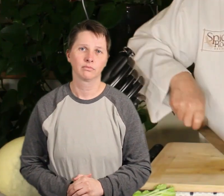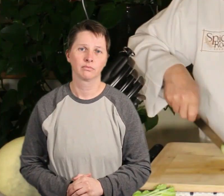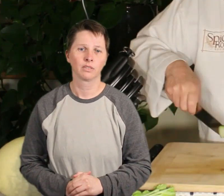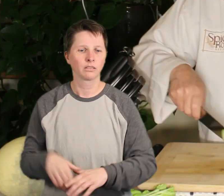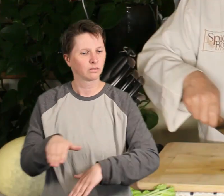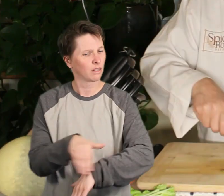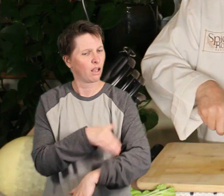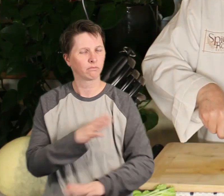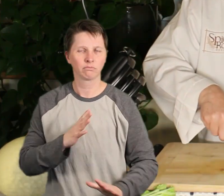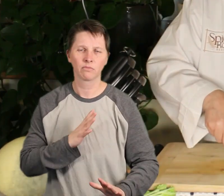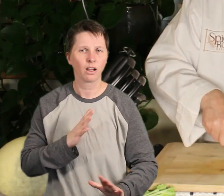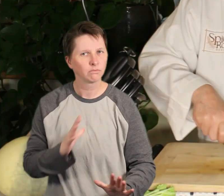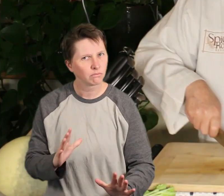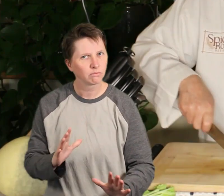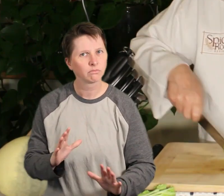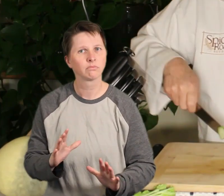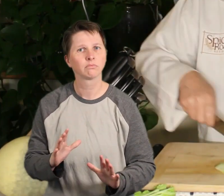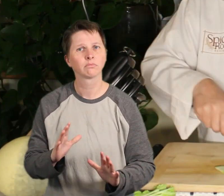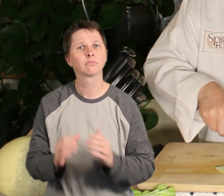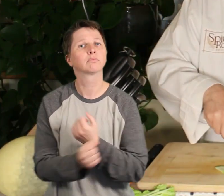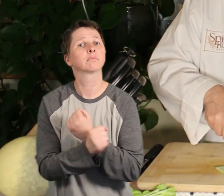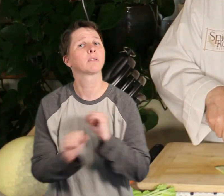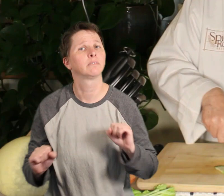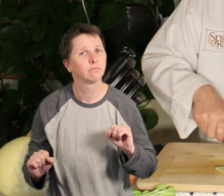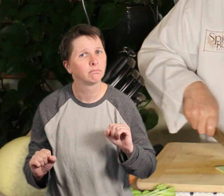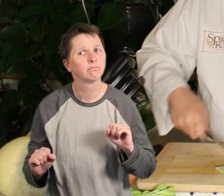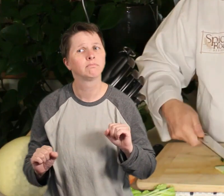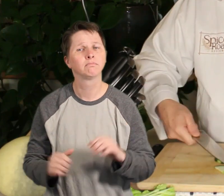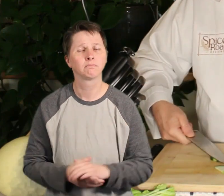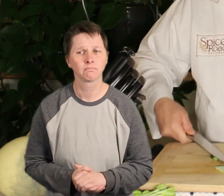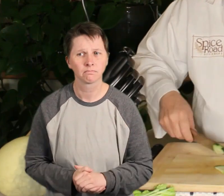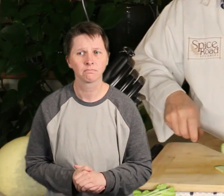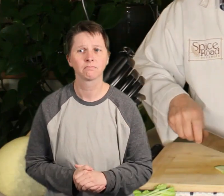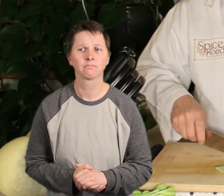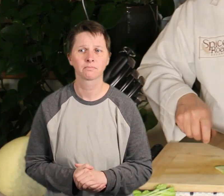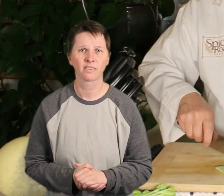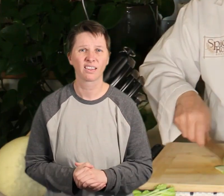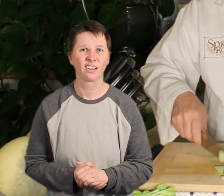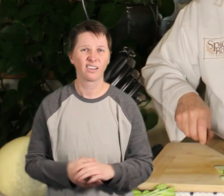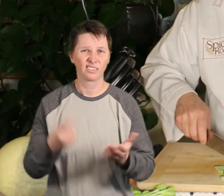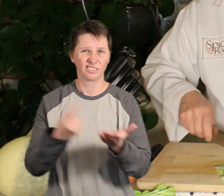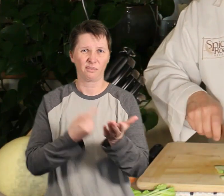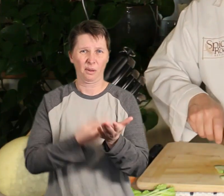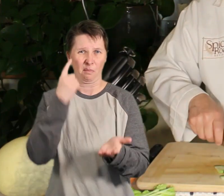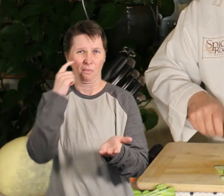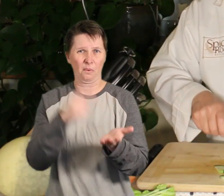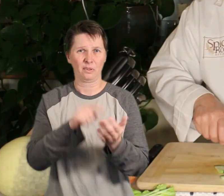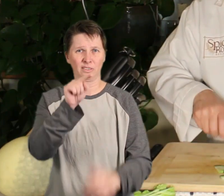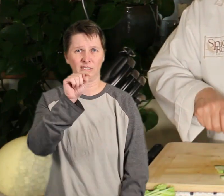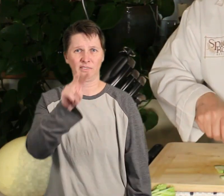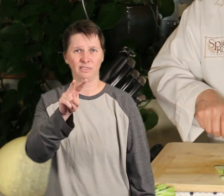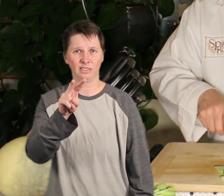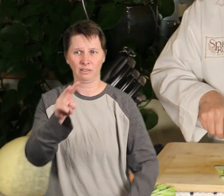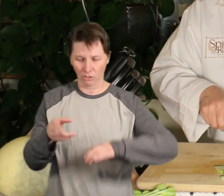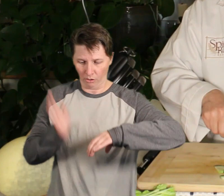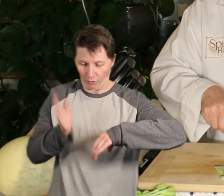And it's slow to me, but it's safe, and it's certainly better than what you see on television where people are